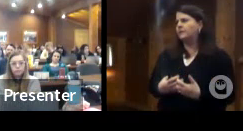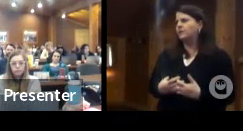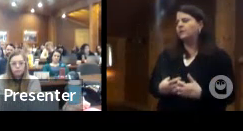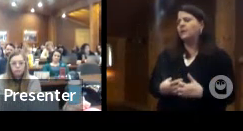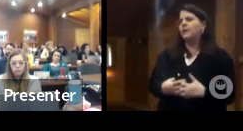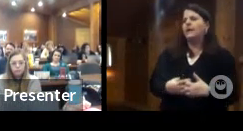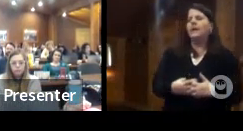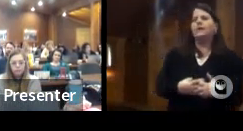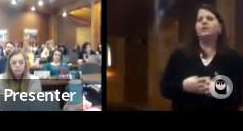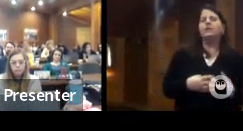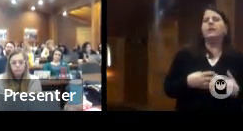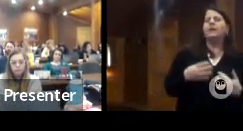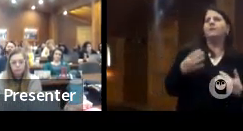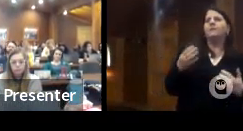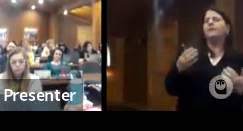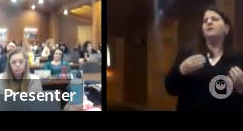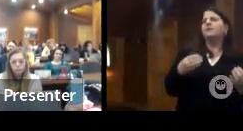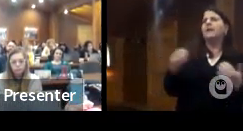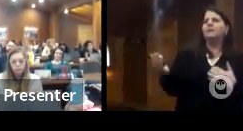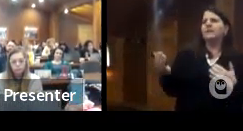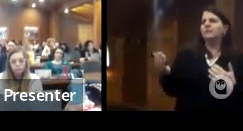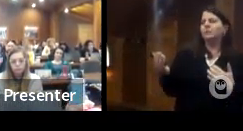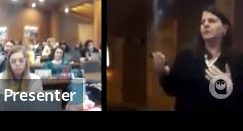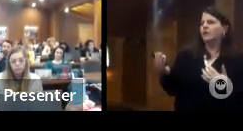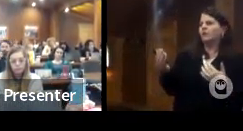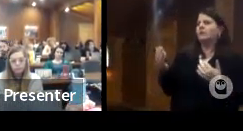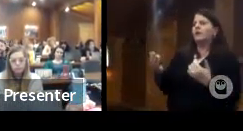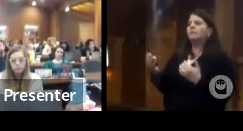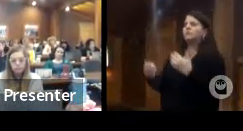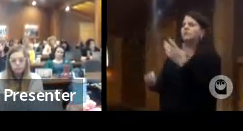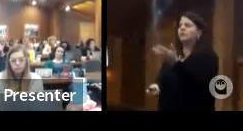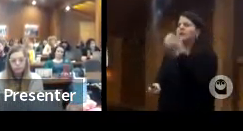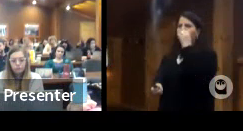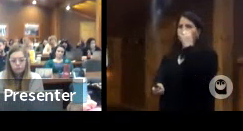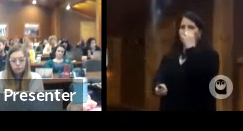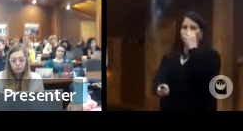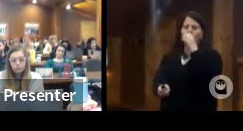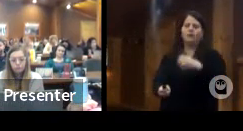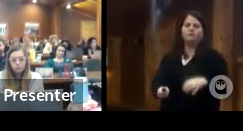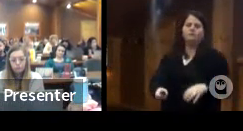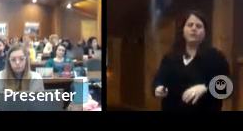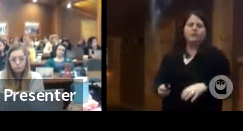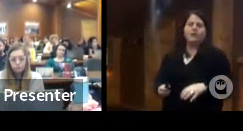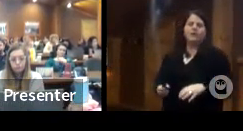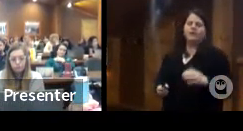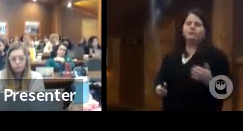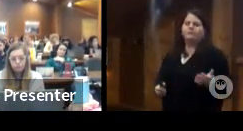of that decision. If there's negative testimony that could come, so she gave an example